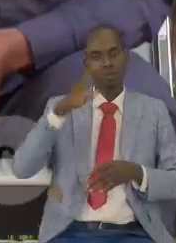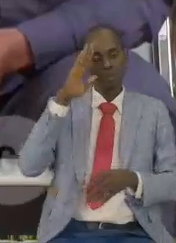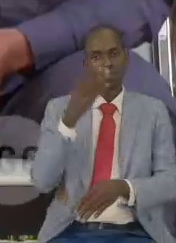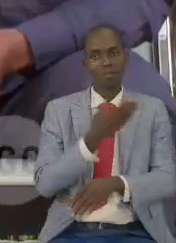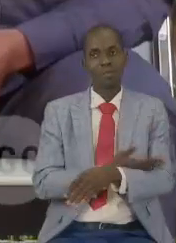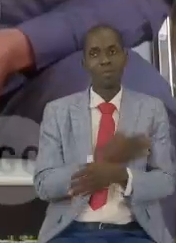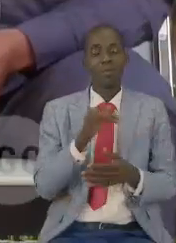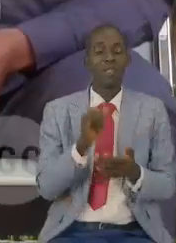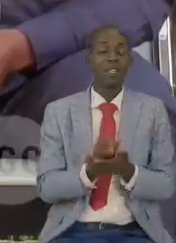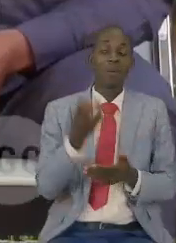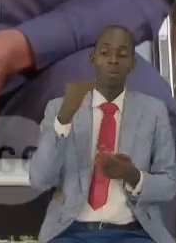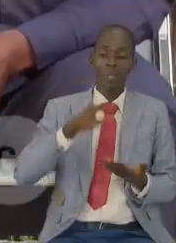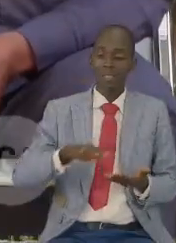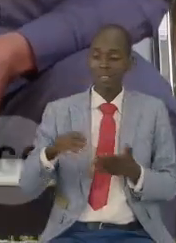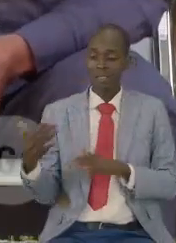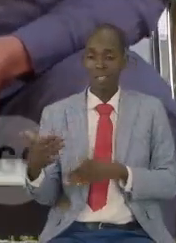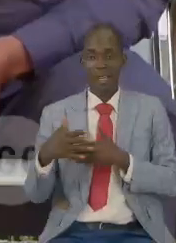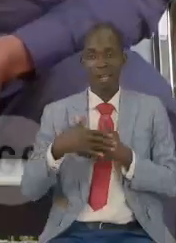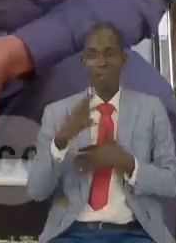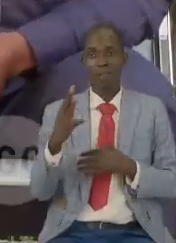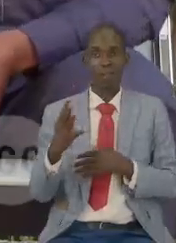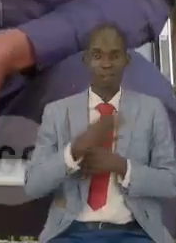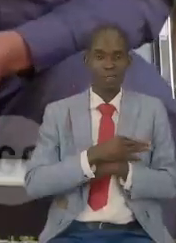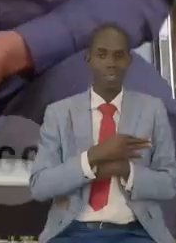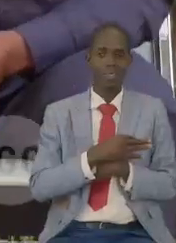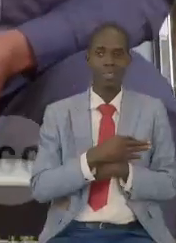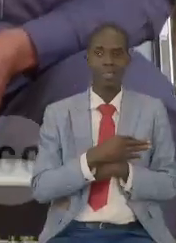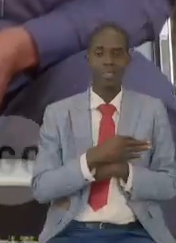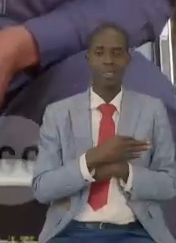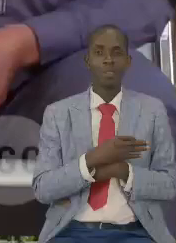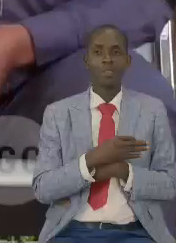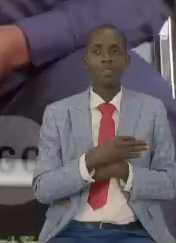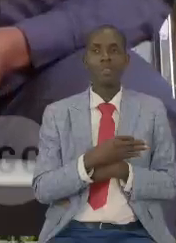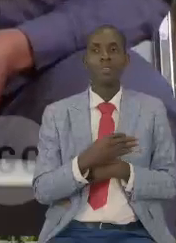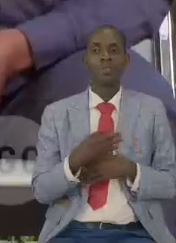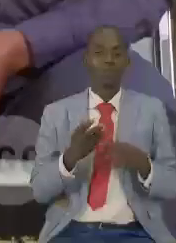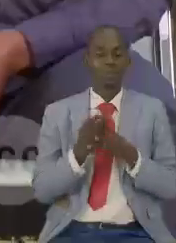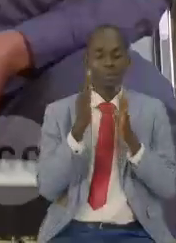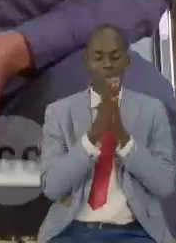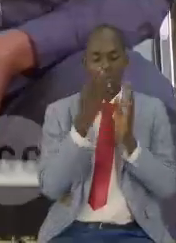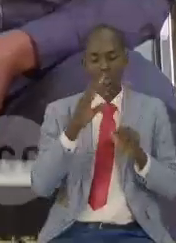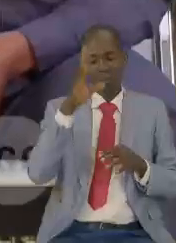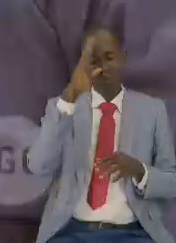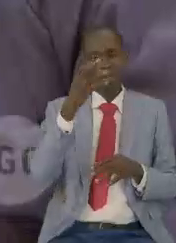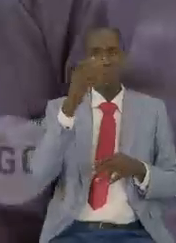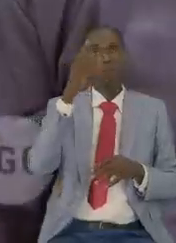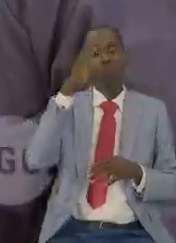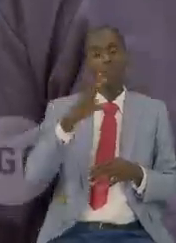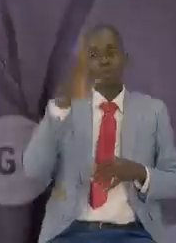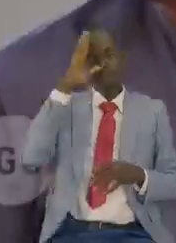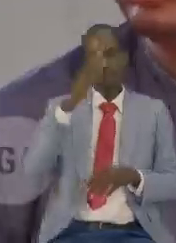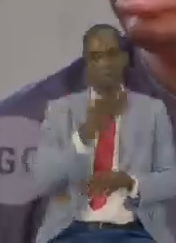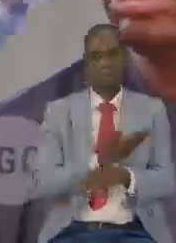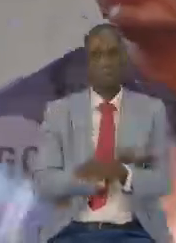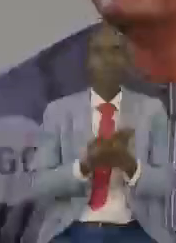4 days, through the prayer of the man of God, my son returned back to life. Glory be to God. I